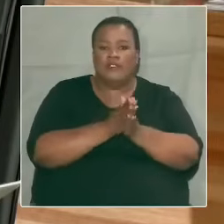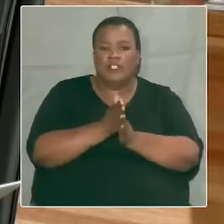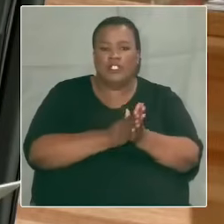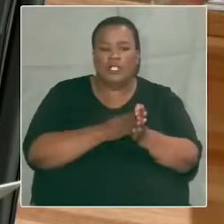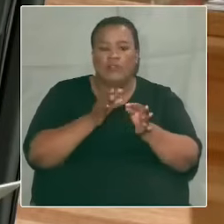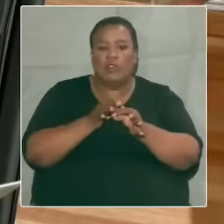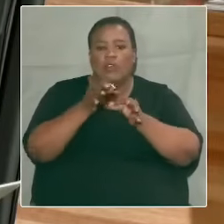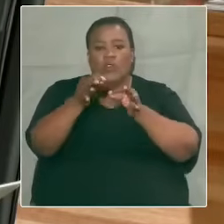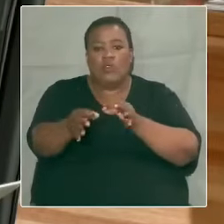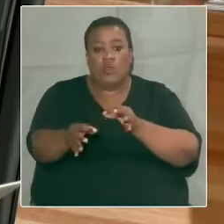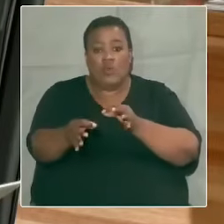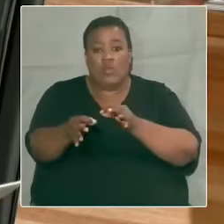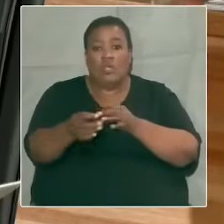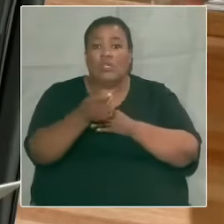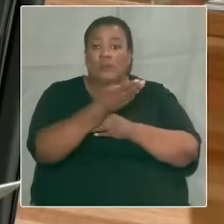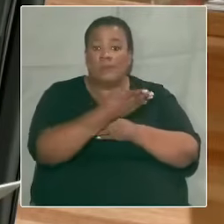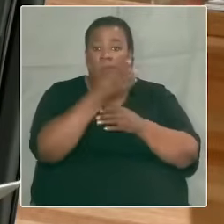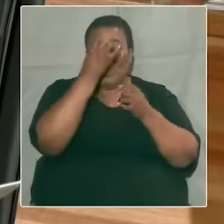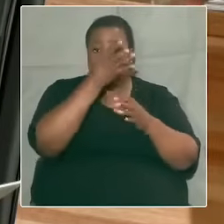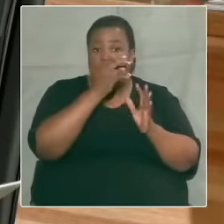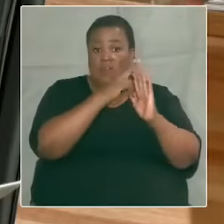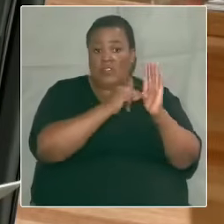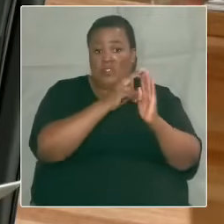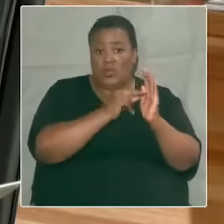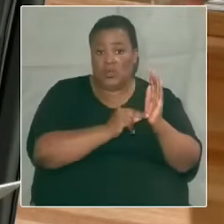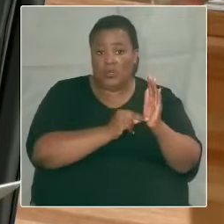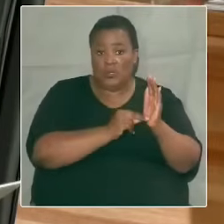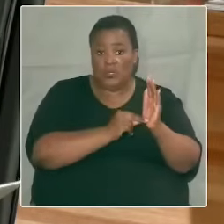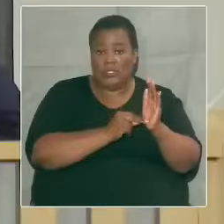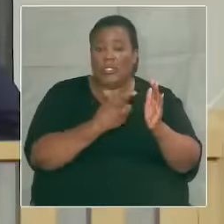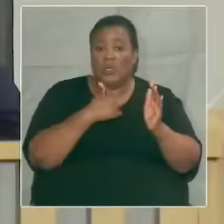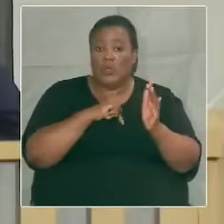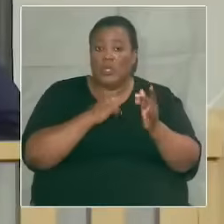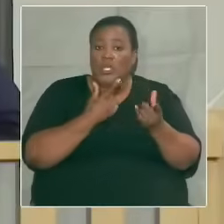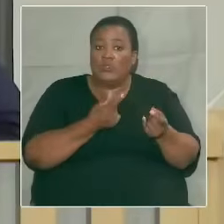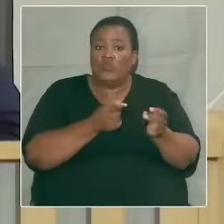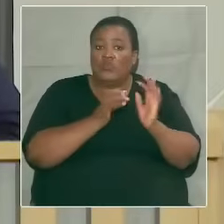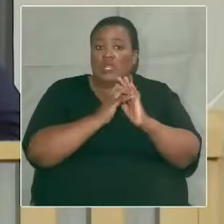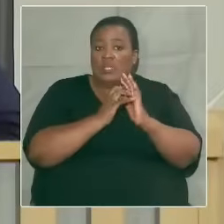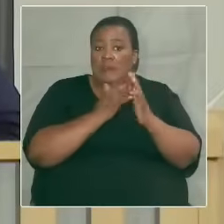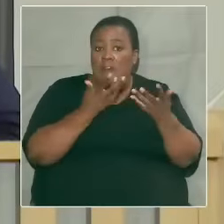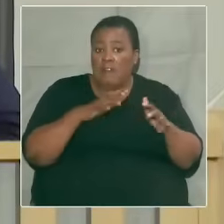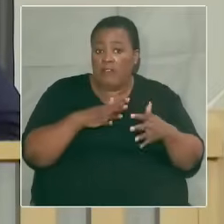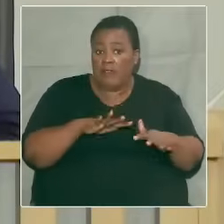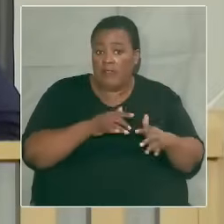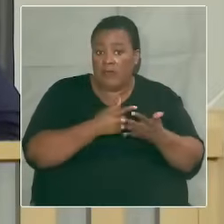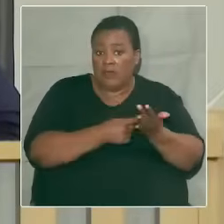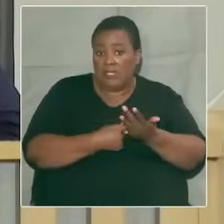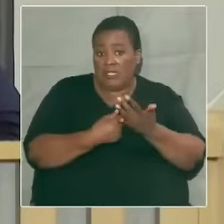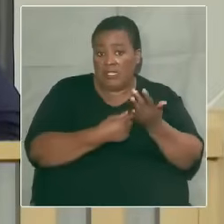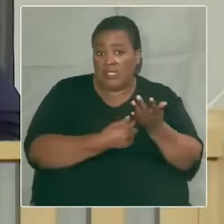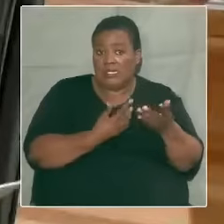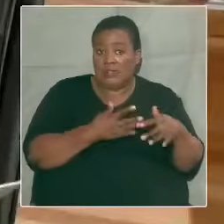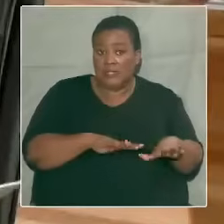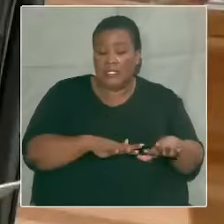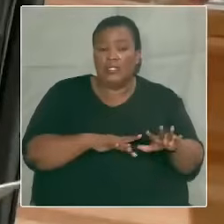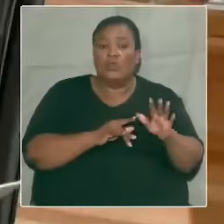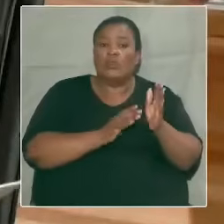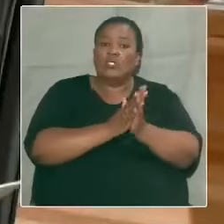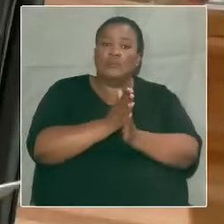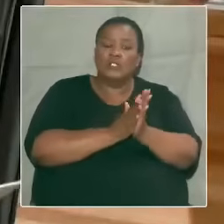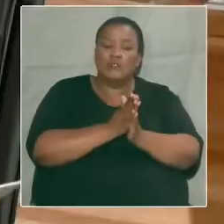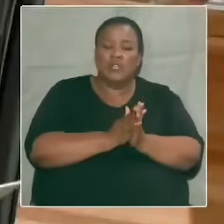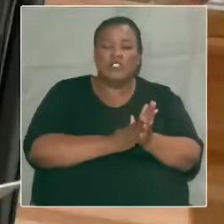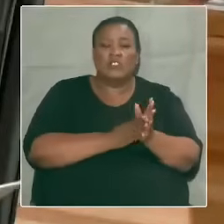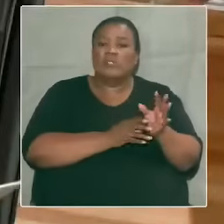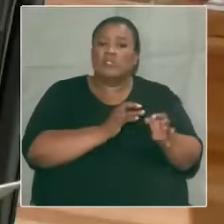notes. We dealt with one example earlier, where a motivation is outlined.